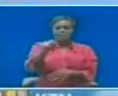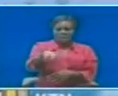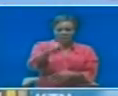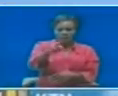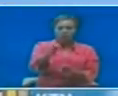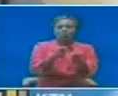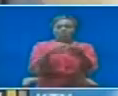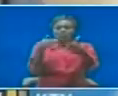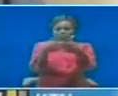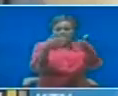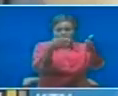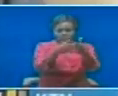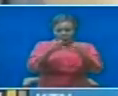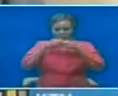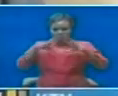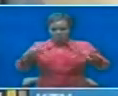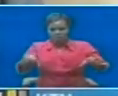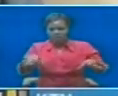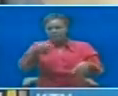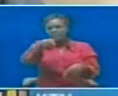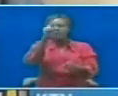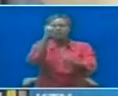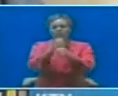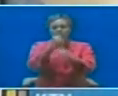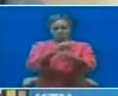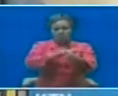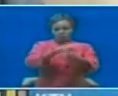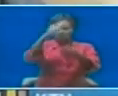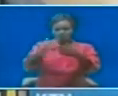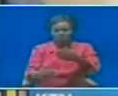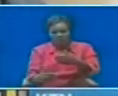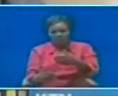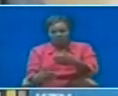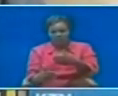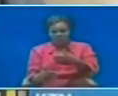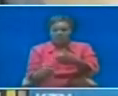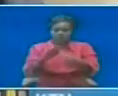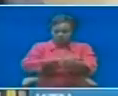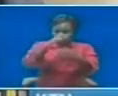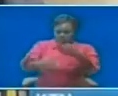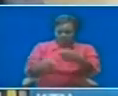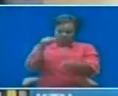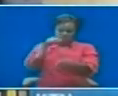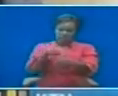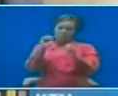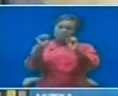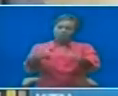its spread. They should do insurance cover, at least insurance cover